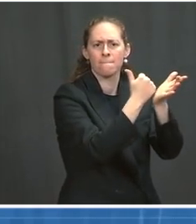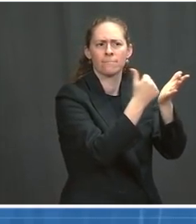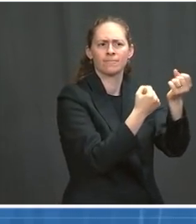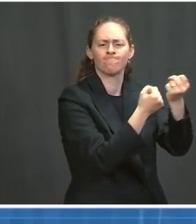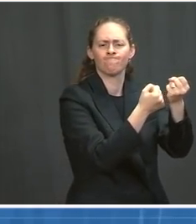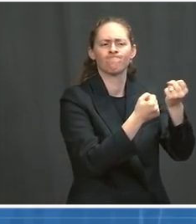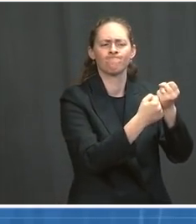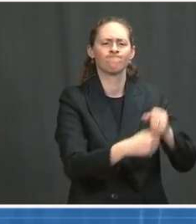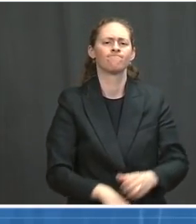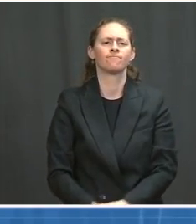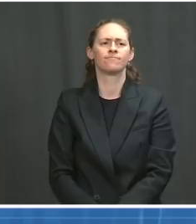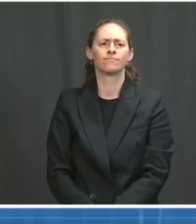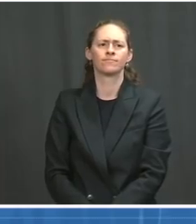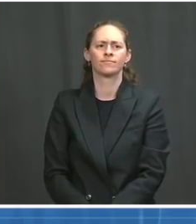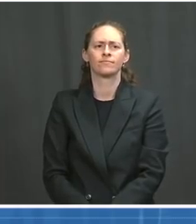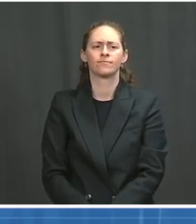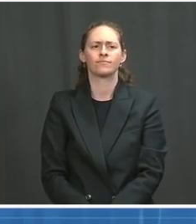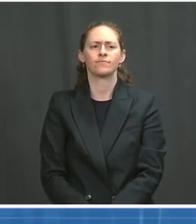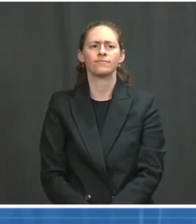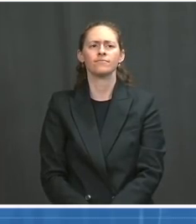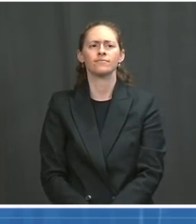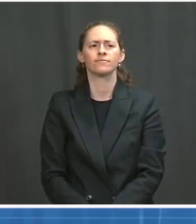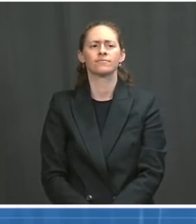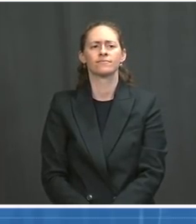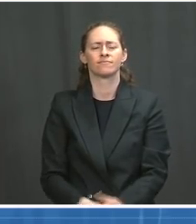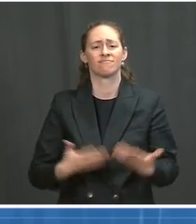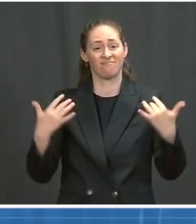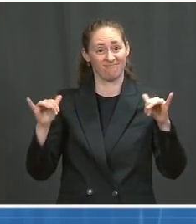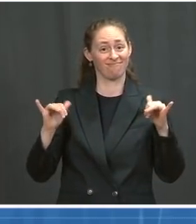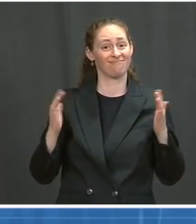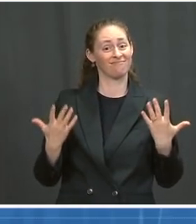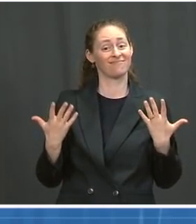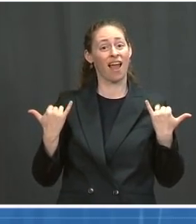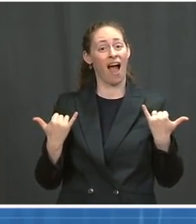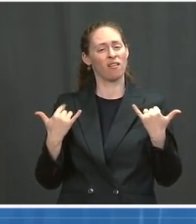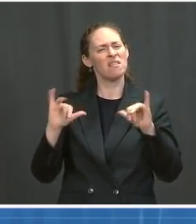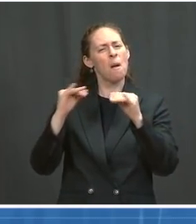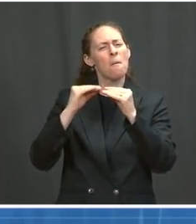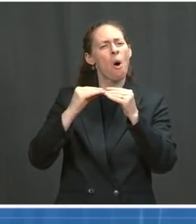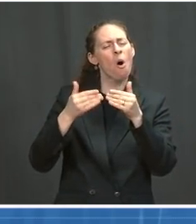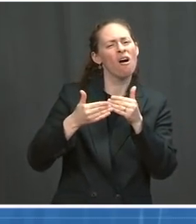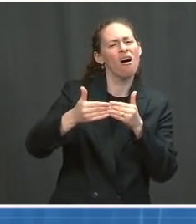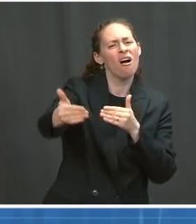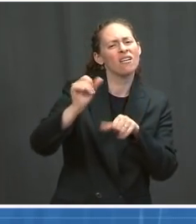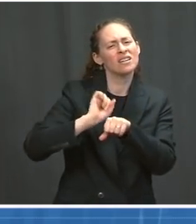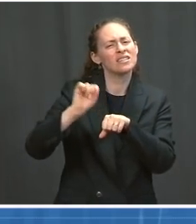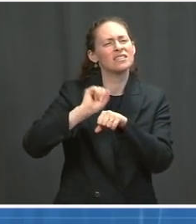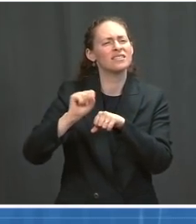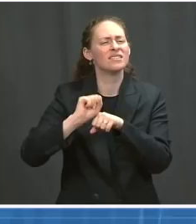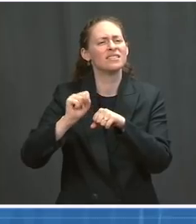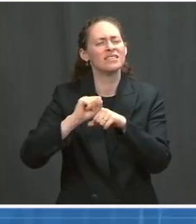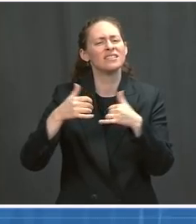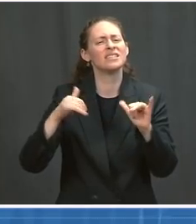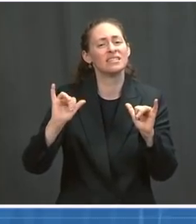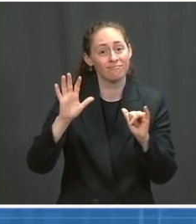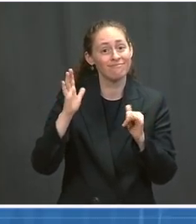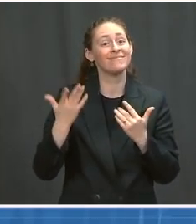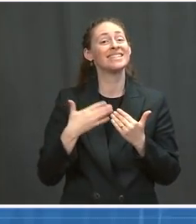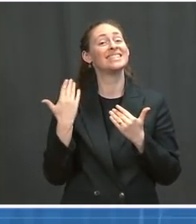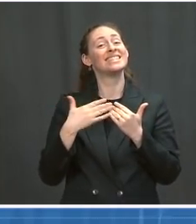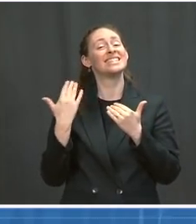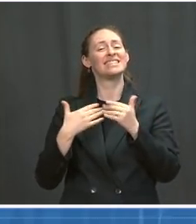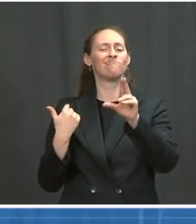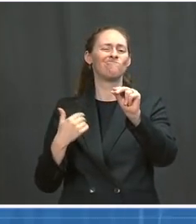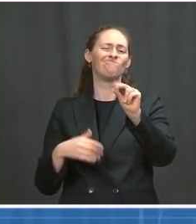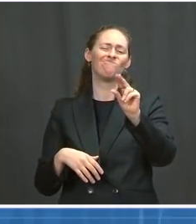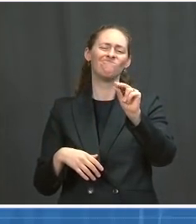We know we have more work to do, and we know it will not be easy. But we've already seen what America is